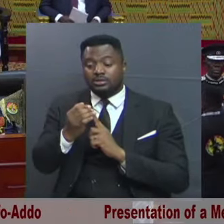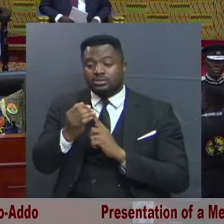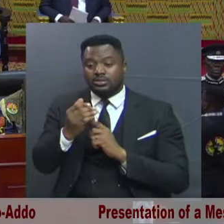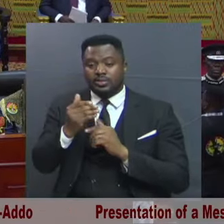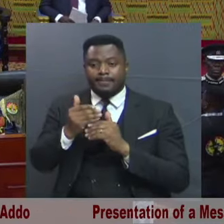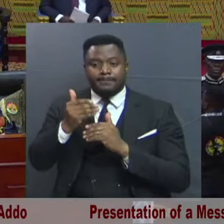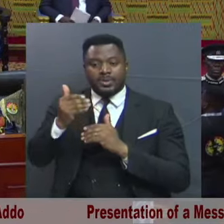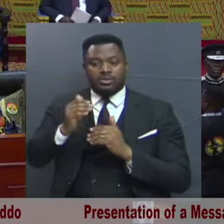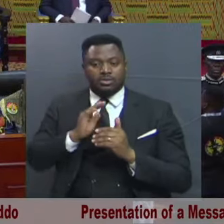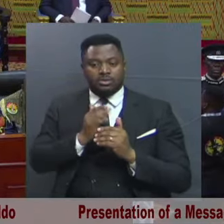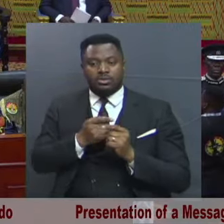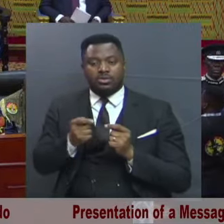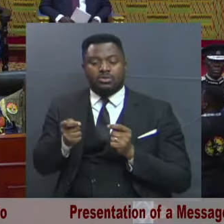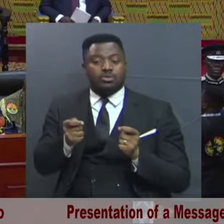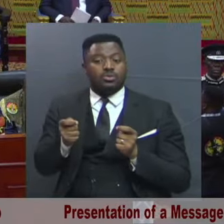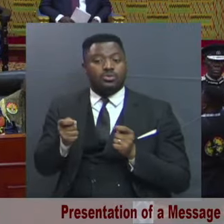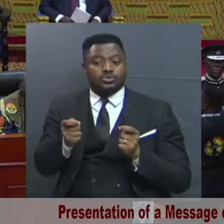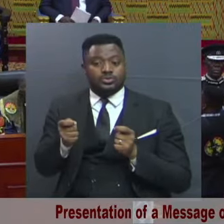beyond our